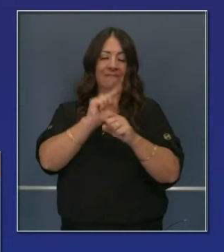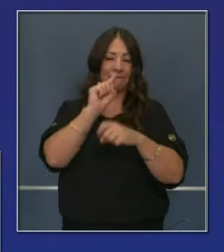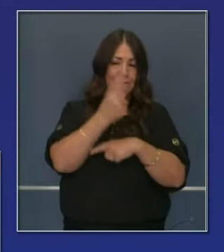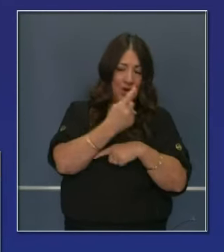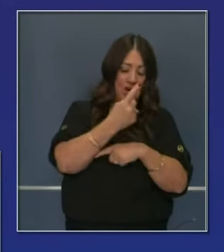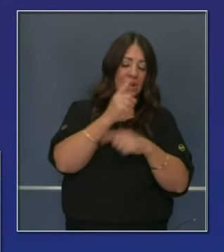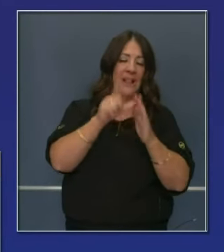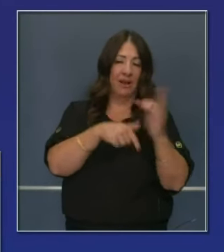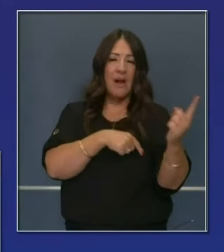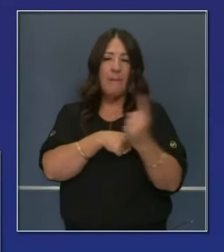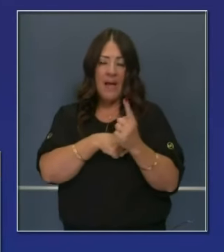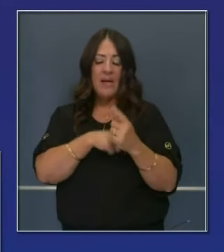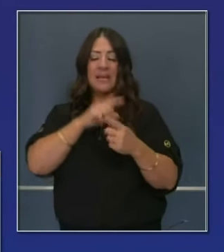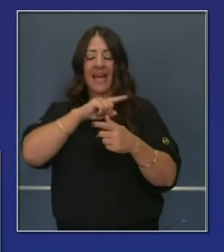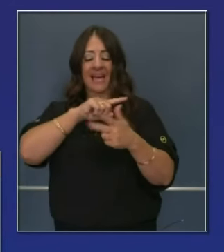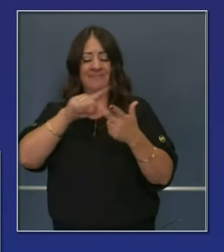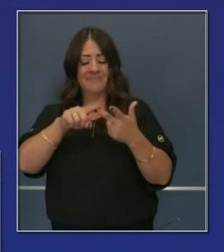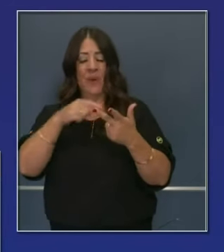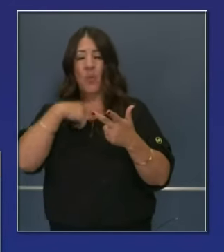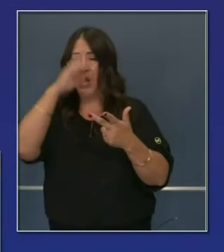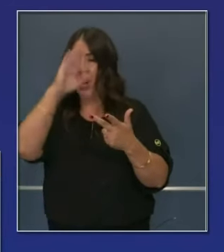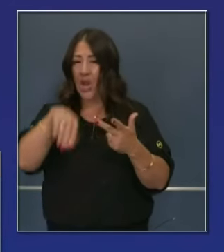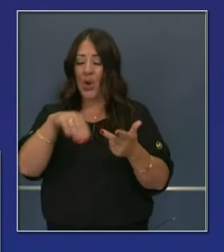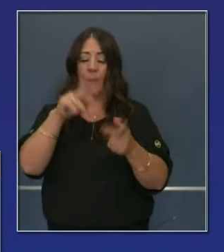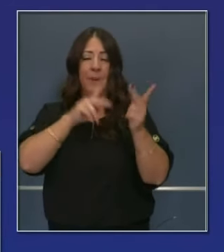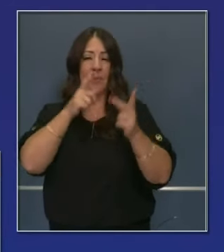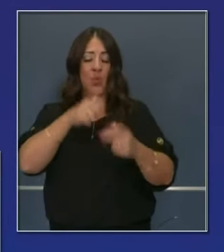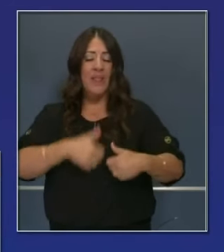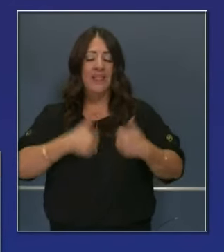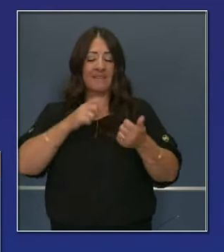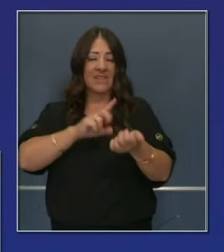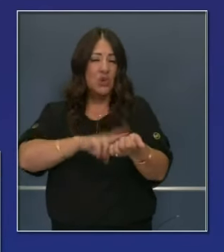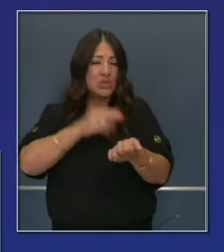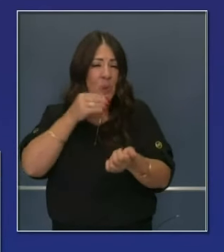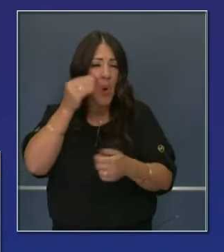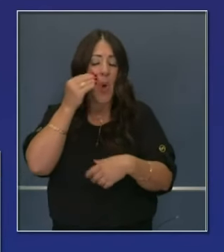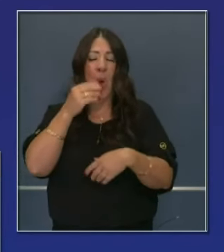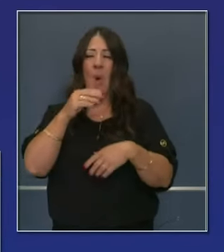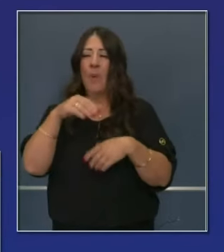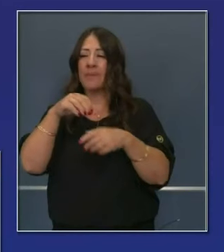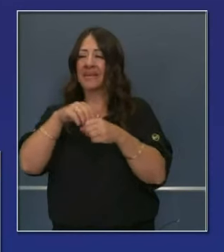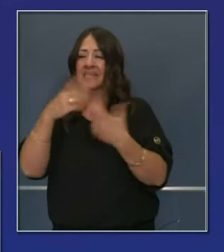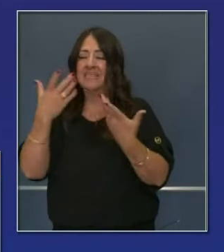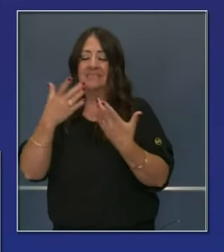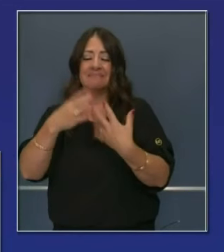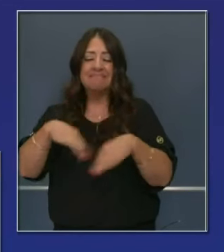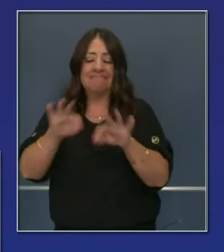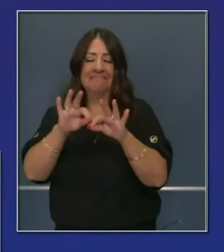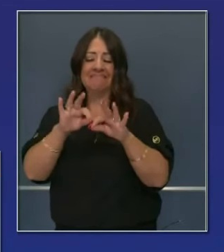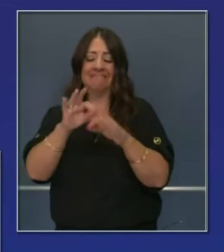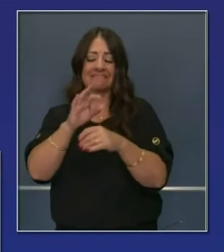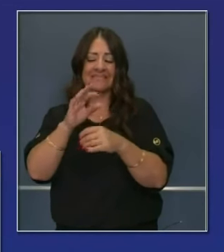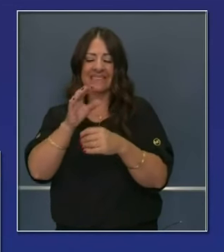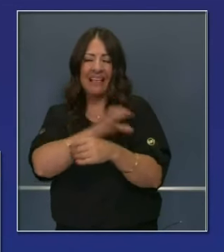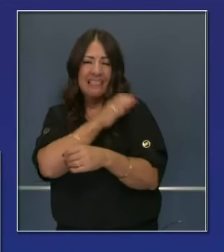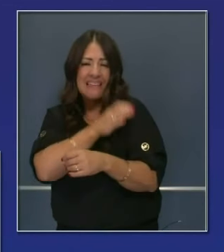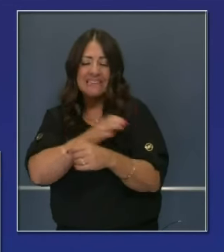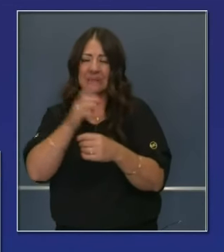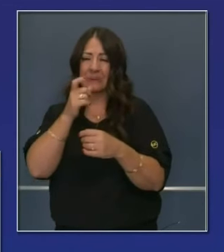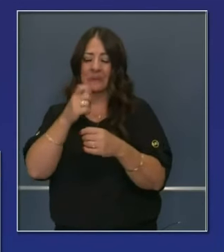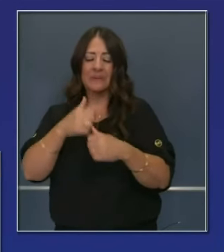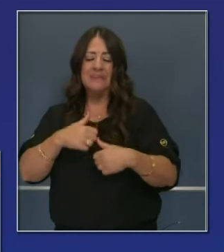long-term care facilities, as well as the patients in our long-term care facilities, right on the top of that list, and those